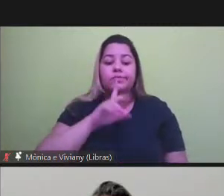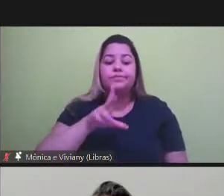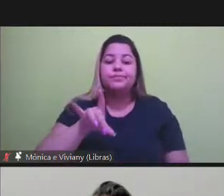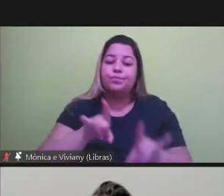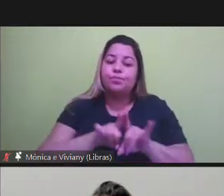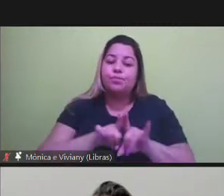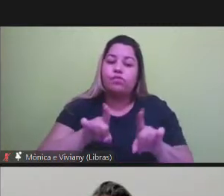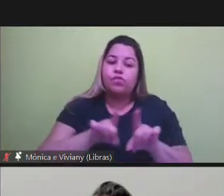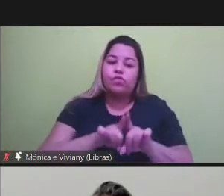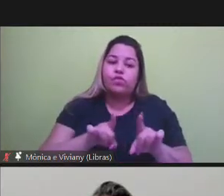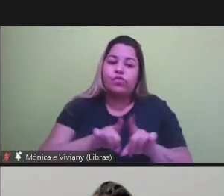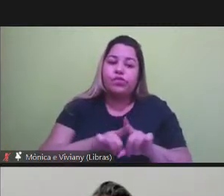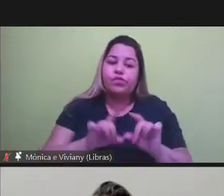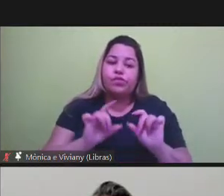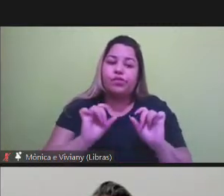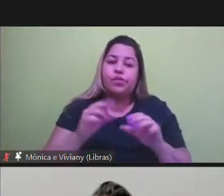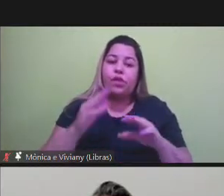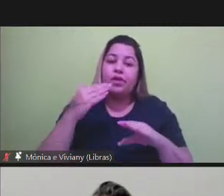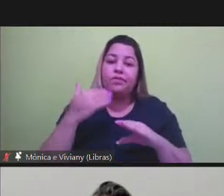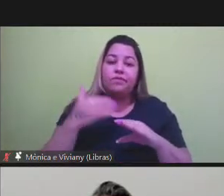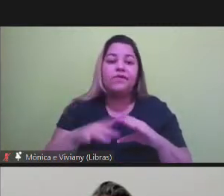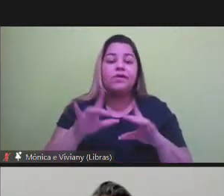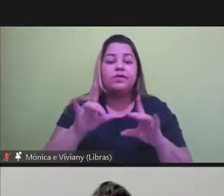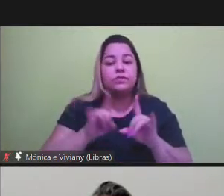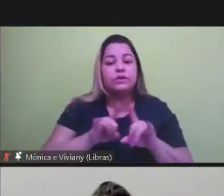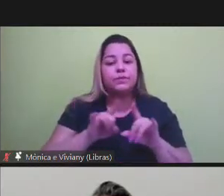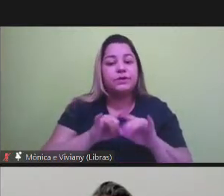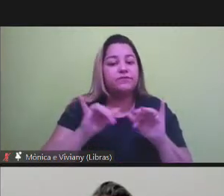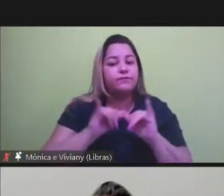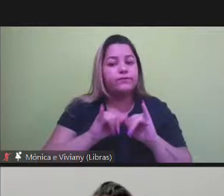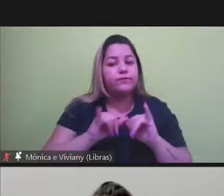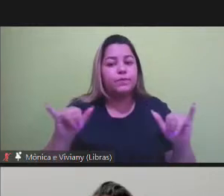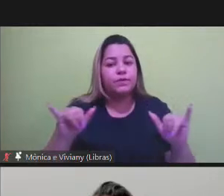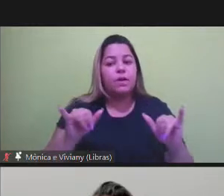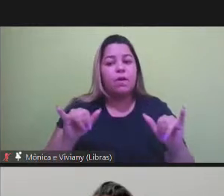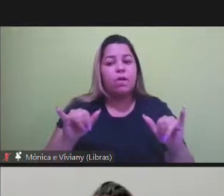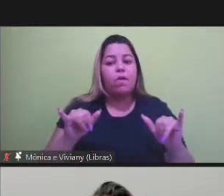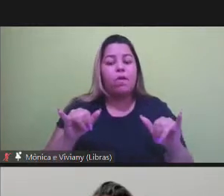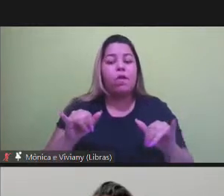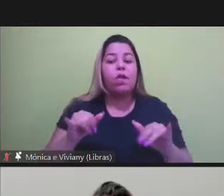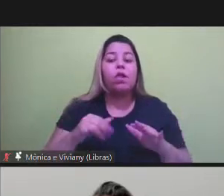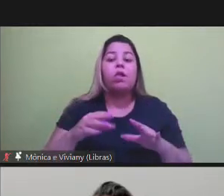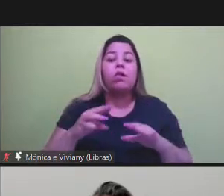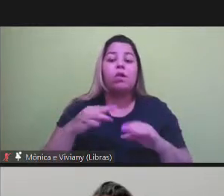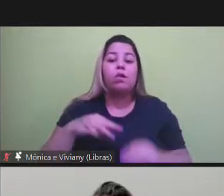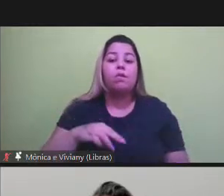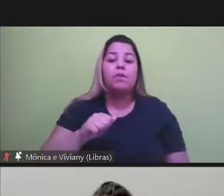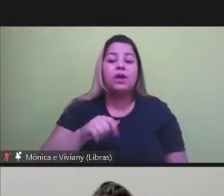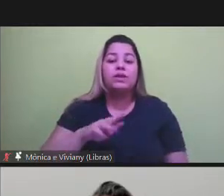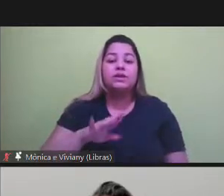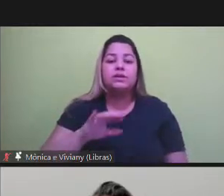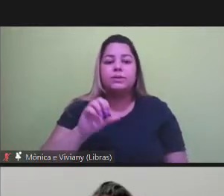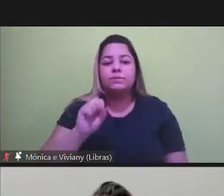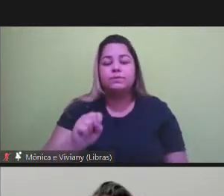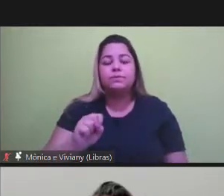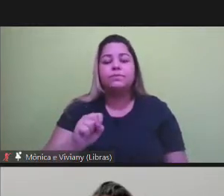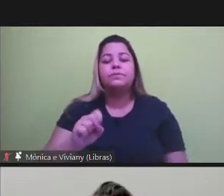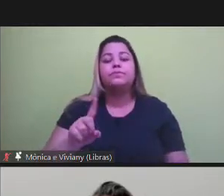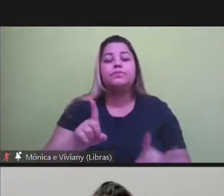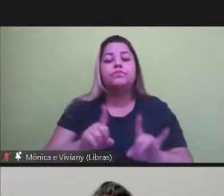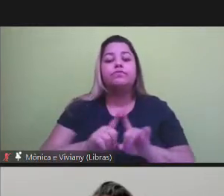were also able to send information and some material that we were